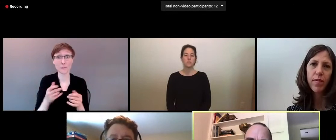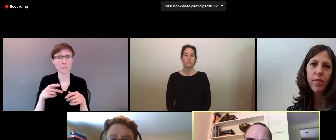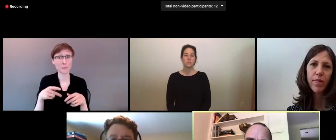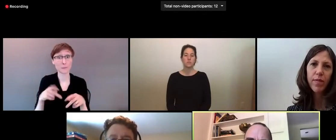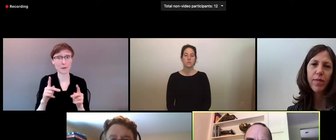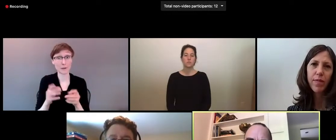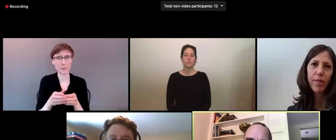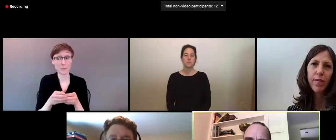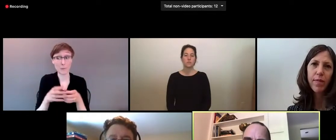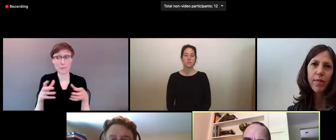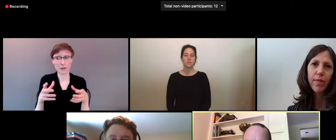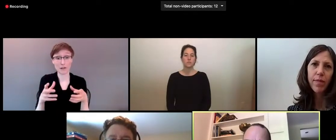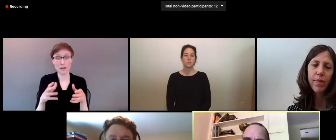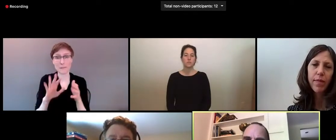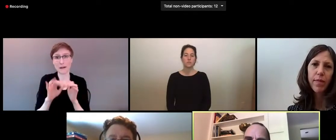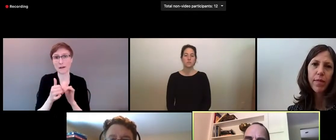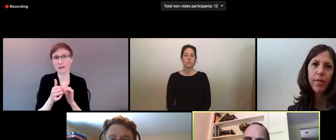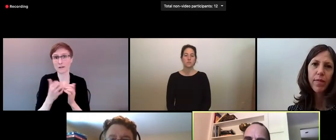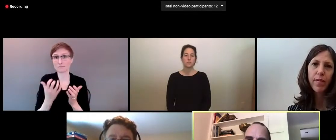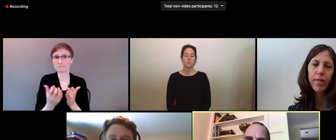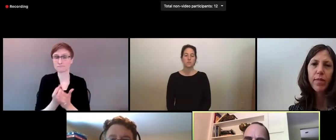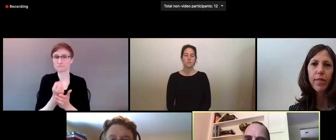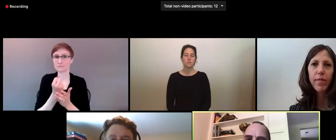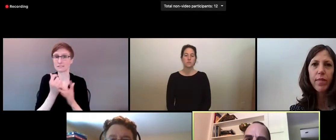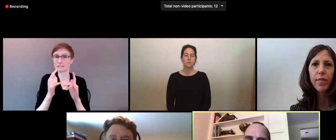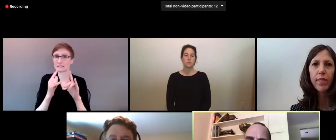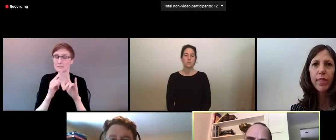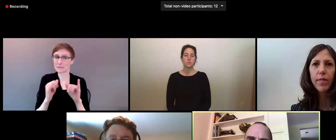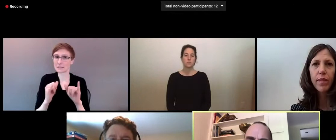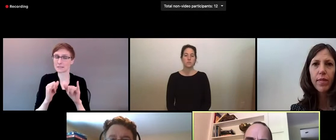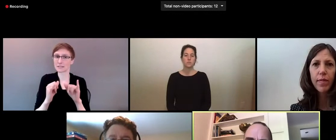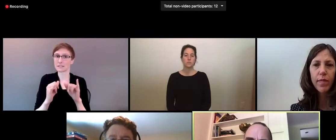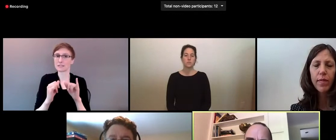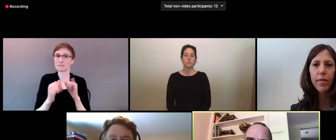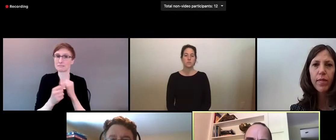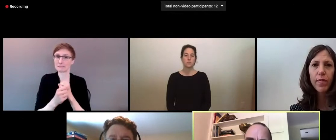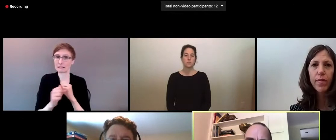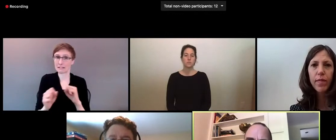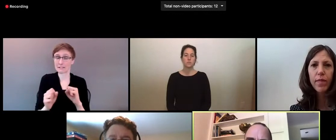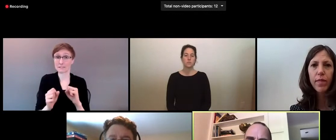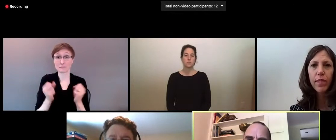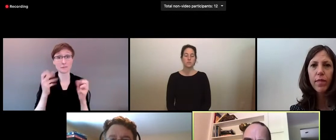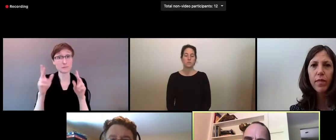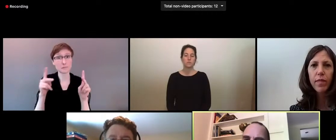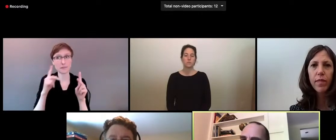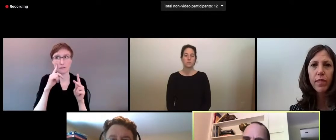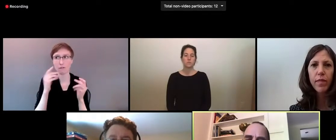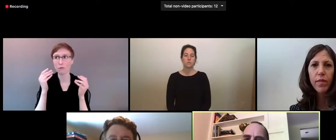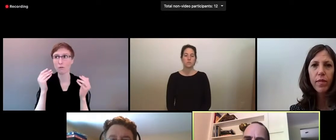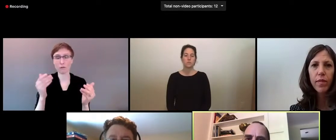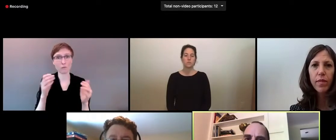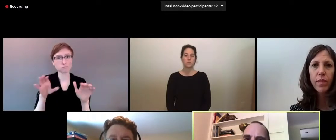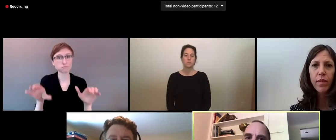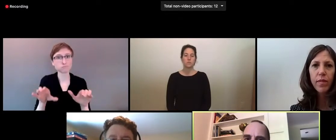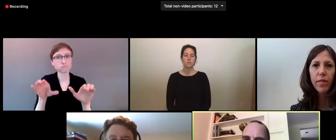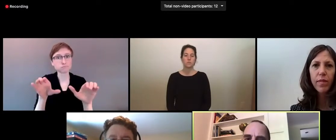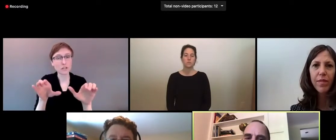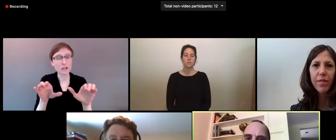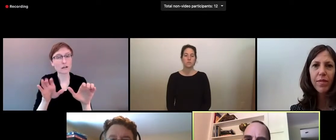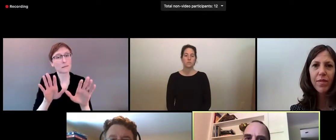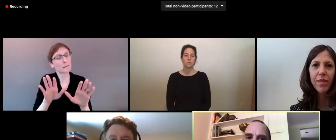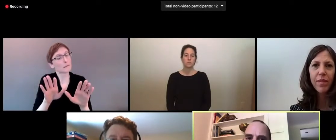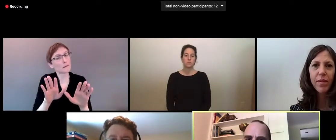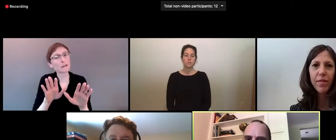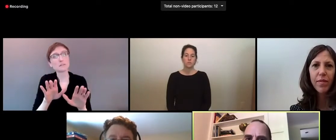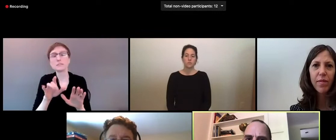and that that we think that we can do more activity, but still, if we do it, if the wiser we are,